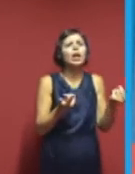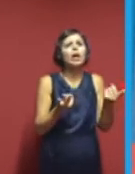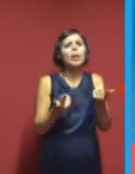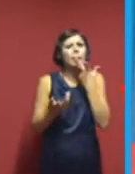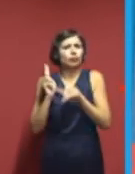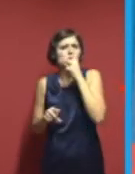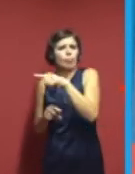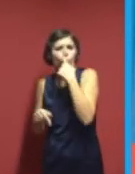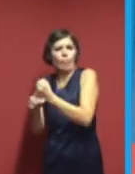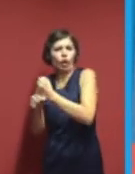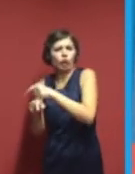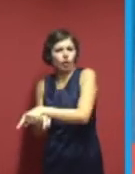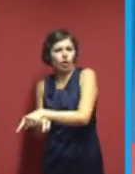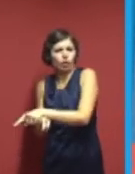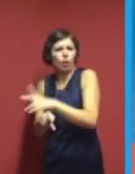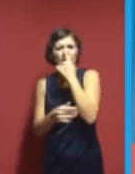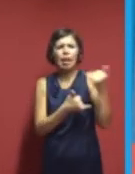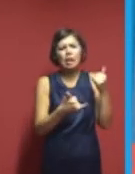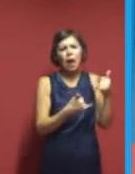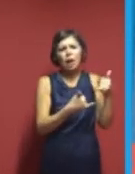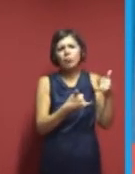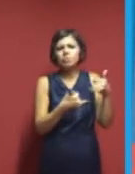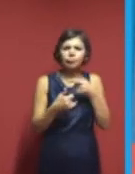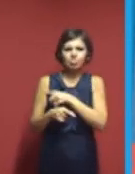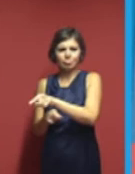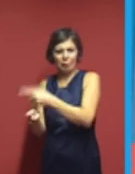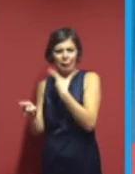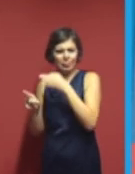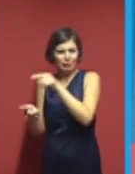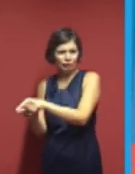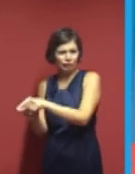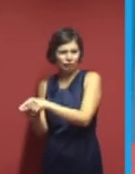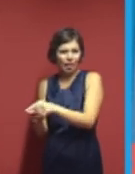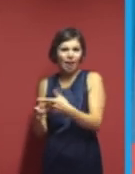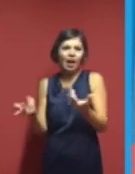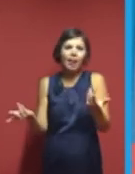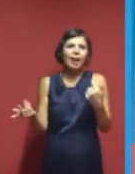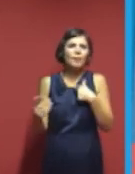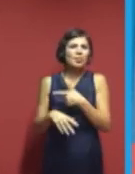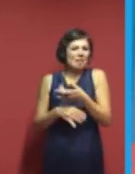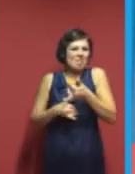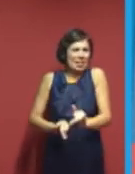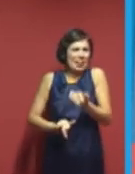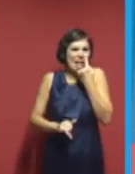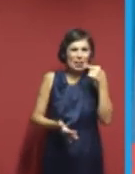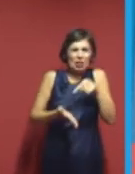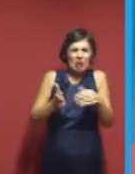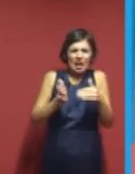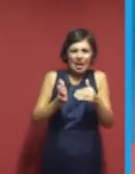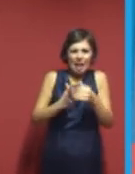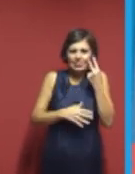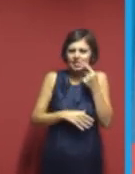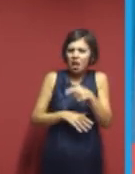regulars coming in from as far as an hour to 2 hours drive, and people emailing from all over the world asking if they can have programs in their